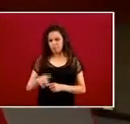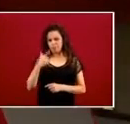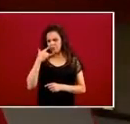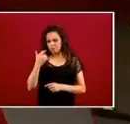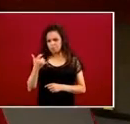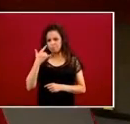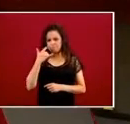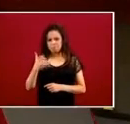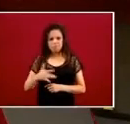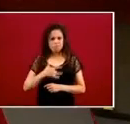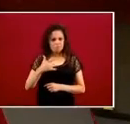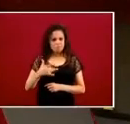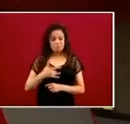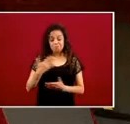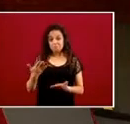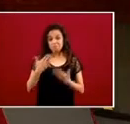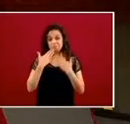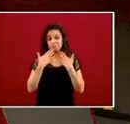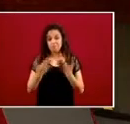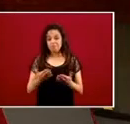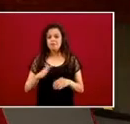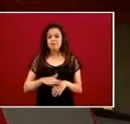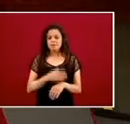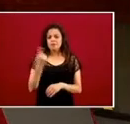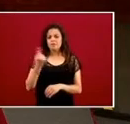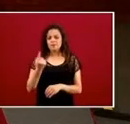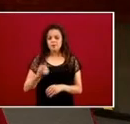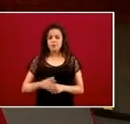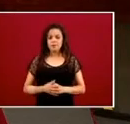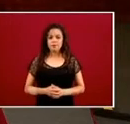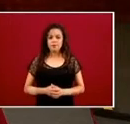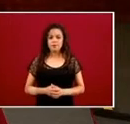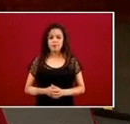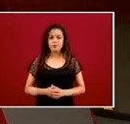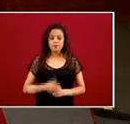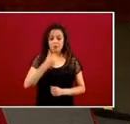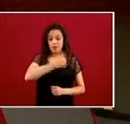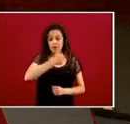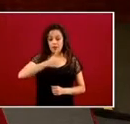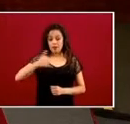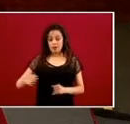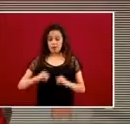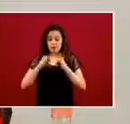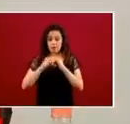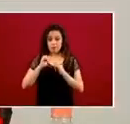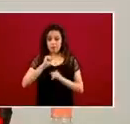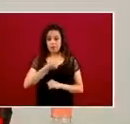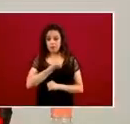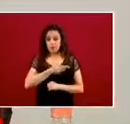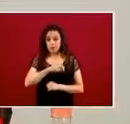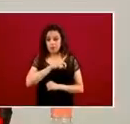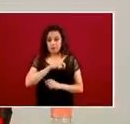effort that has been extraordinary in our estimation.